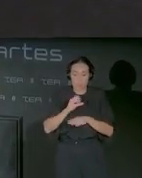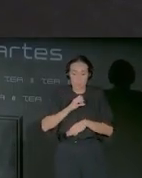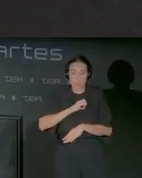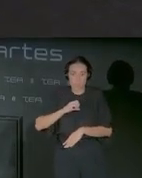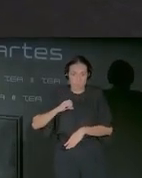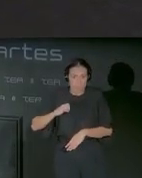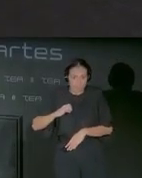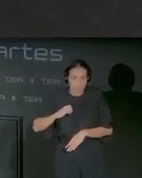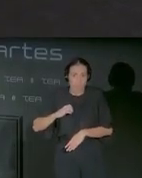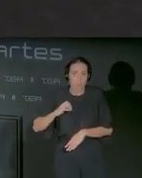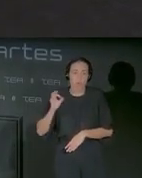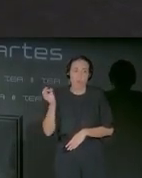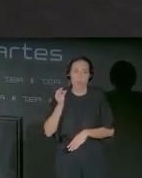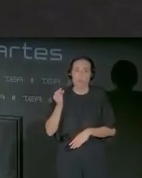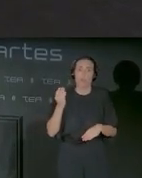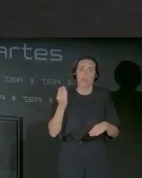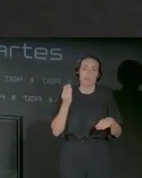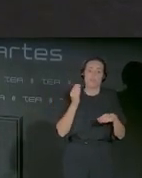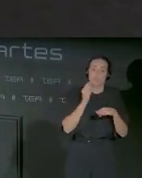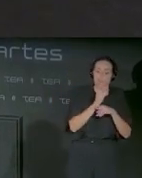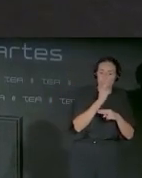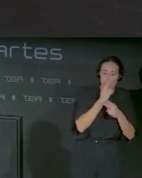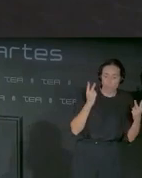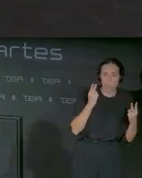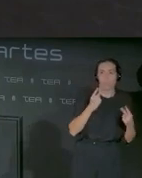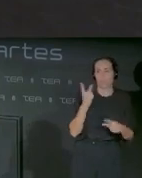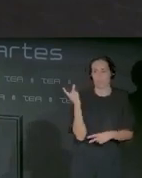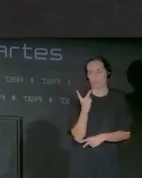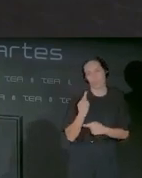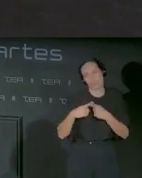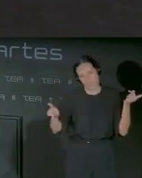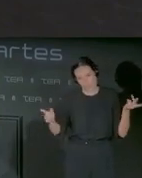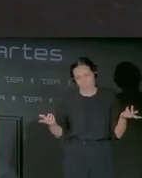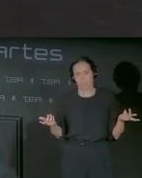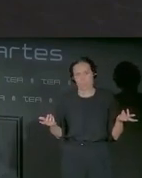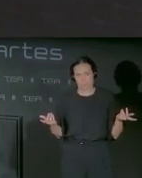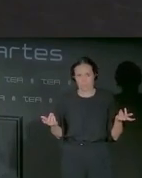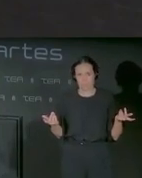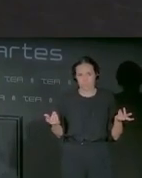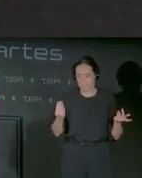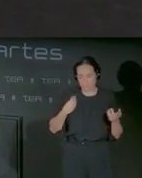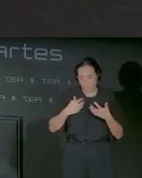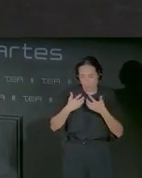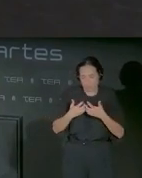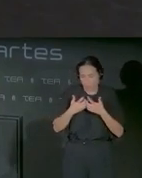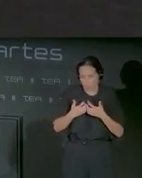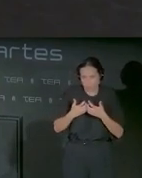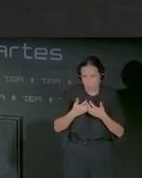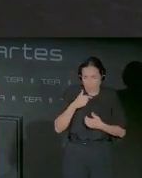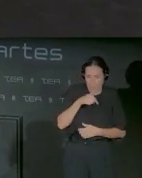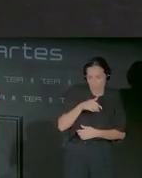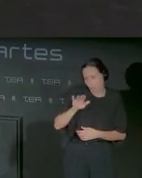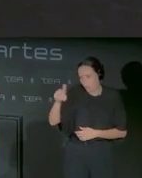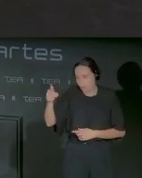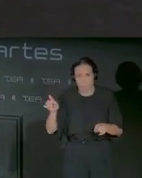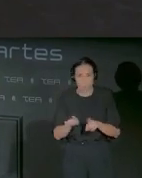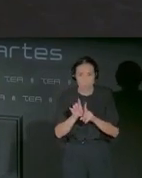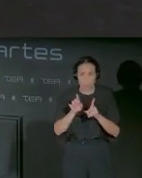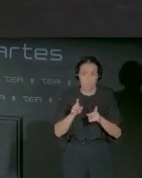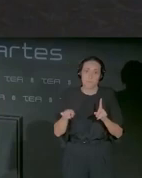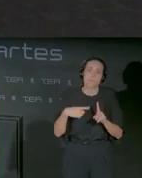private investors outside of the industry, which has a total different type of factors they are looking